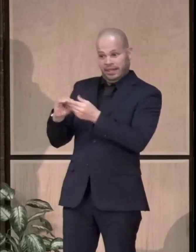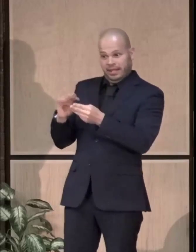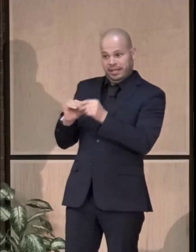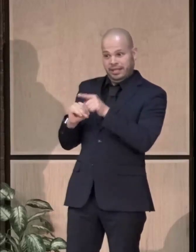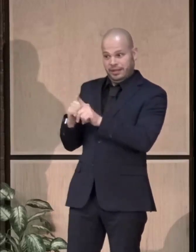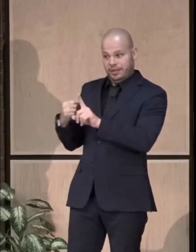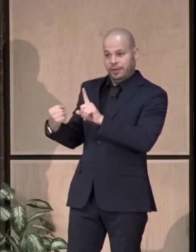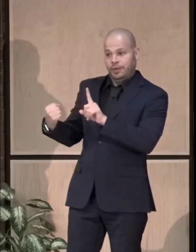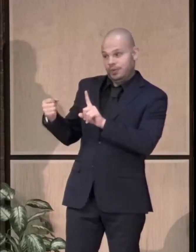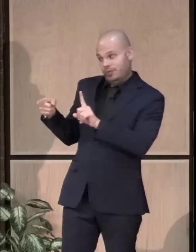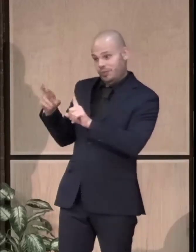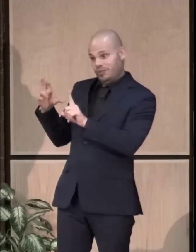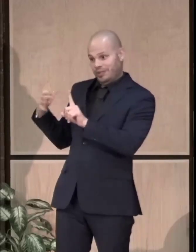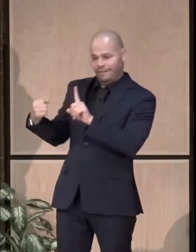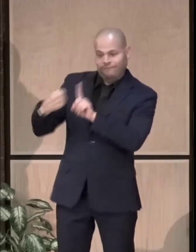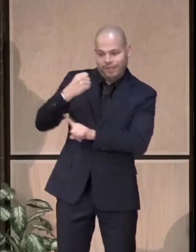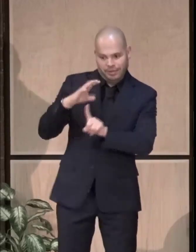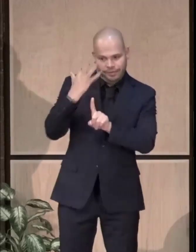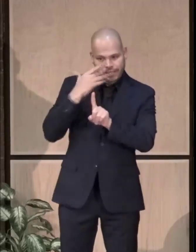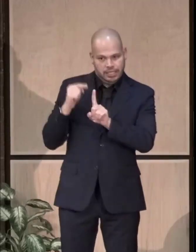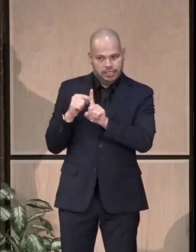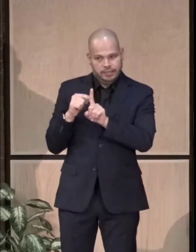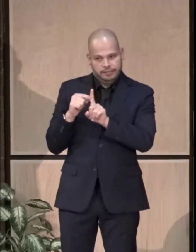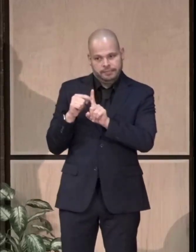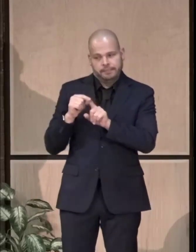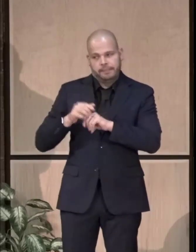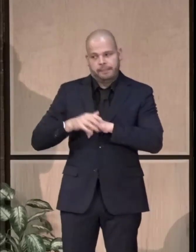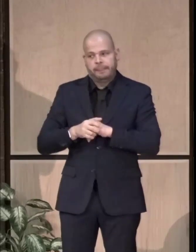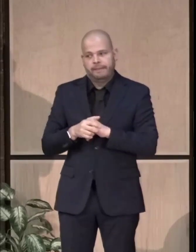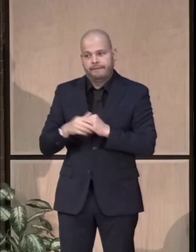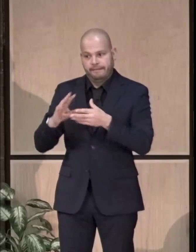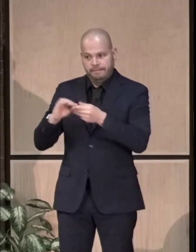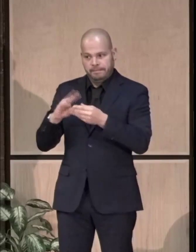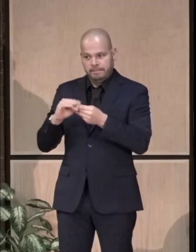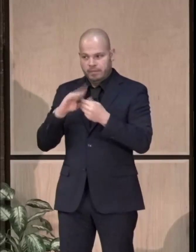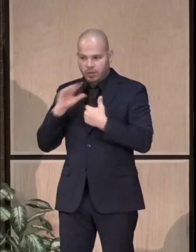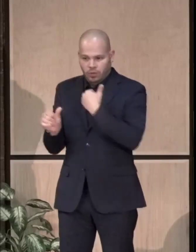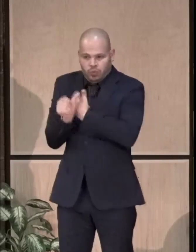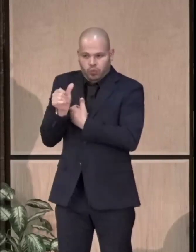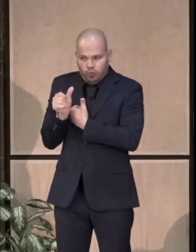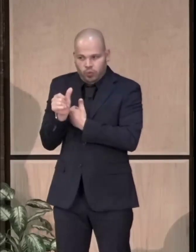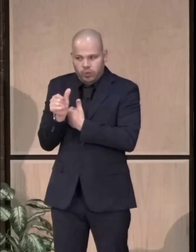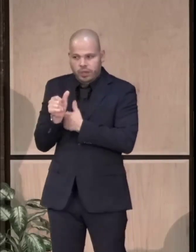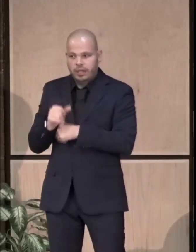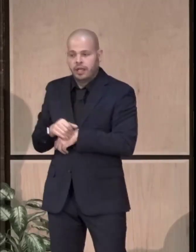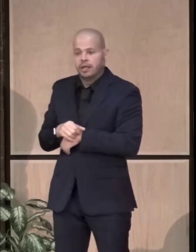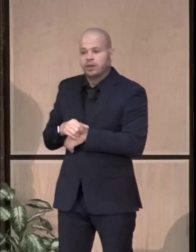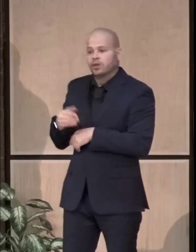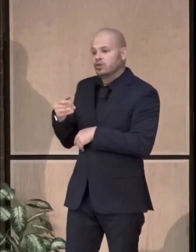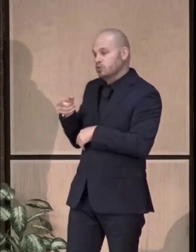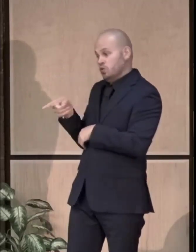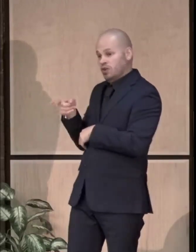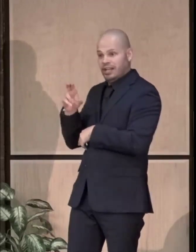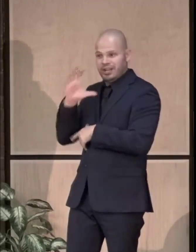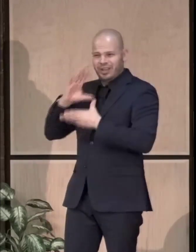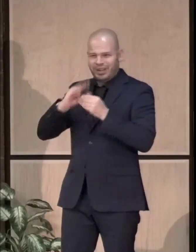face. That's what it says. And then he did say, you know, that he would shoot places, but never specifically mentioned